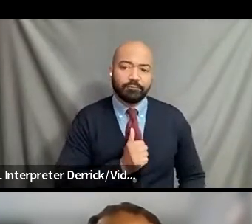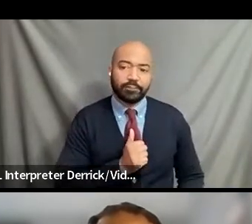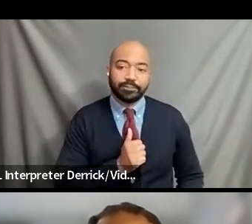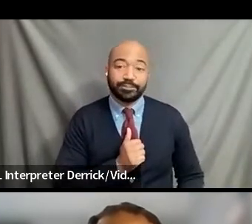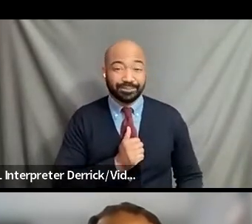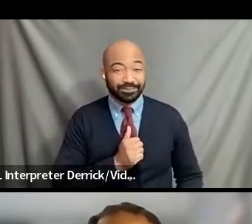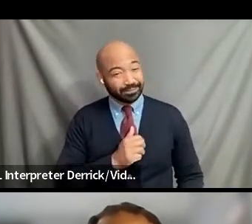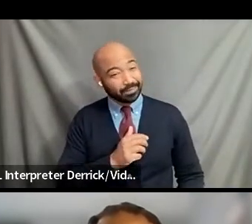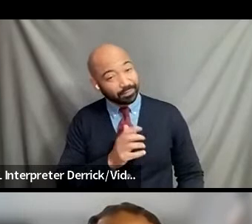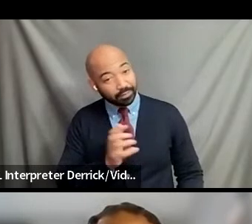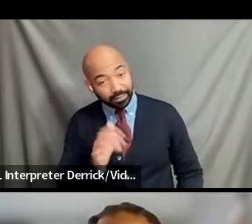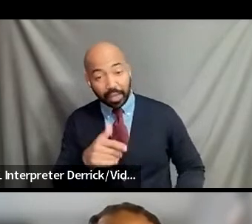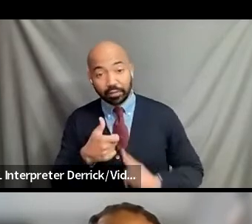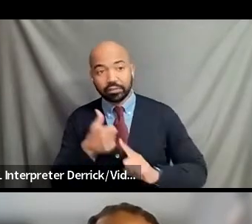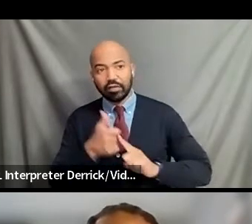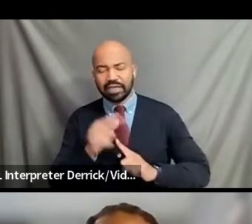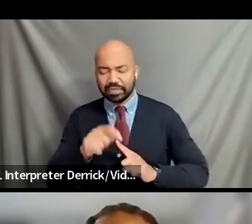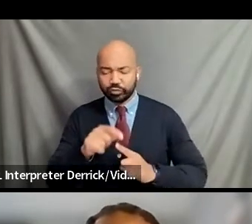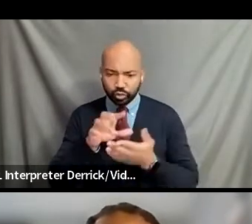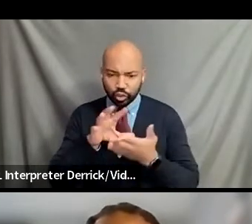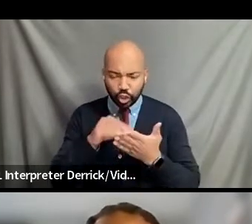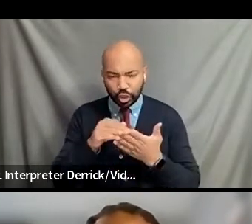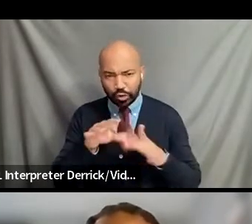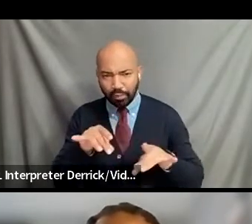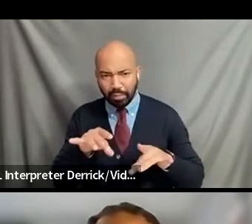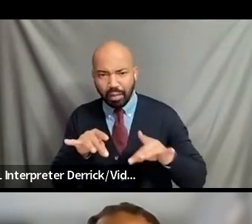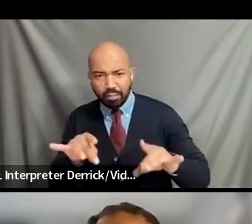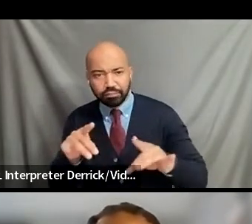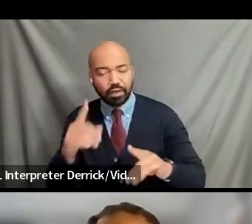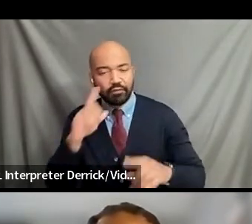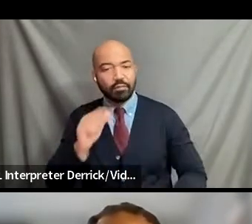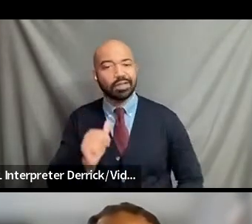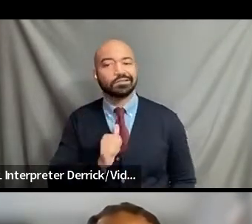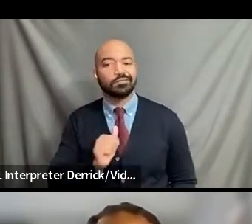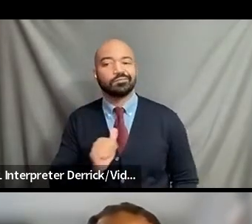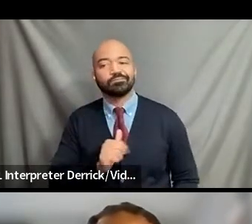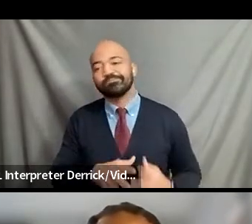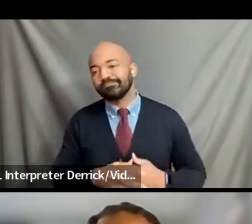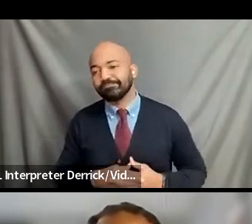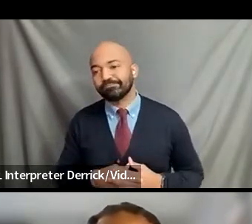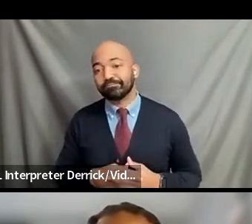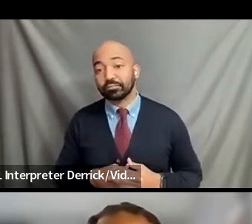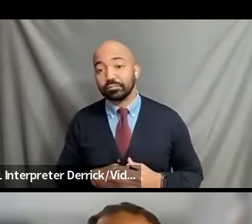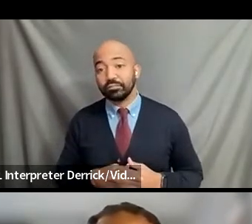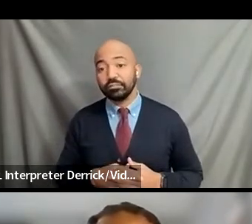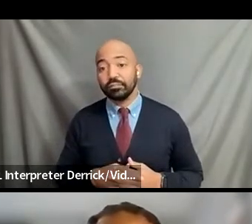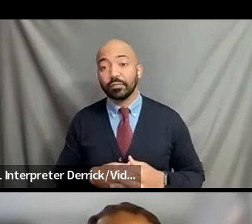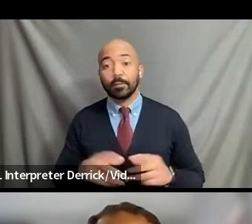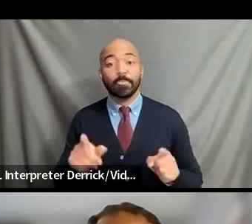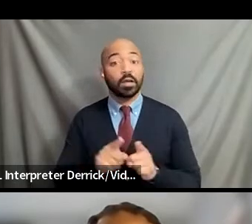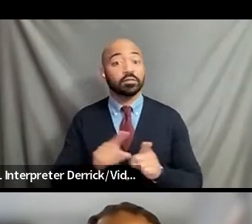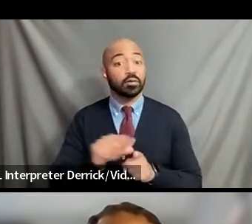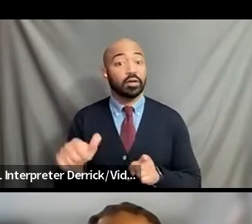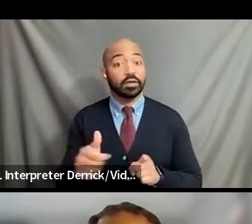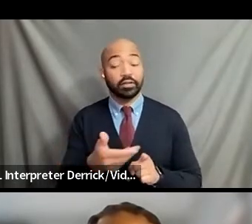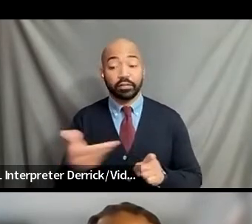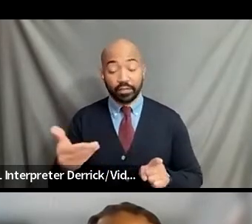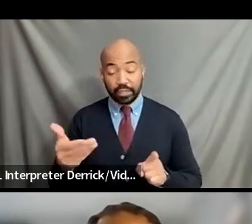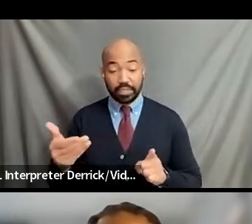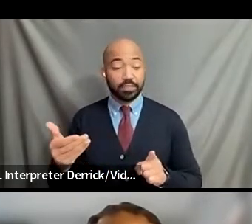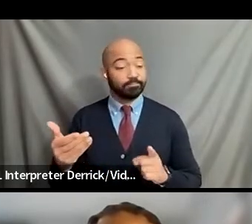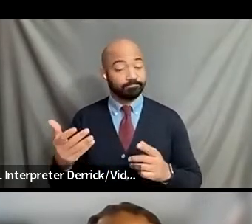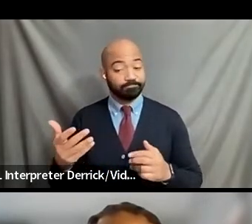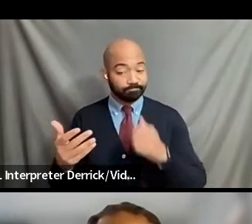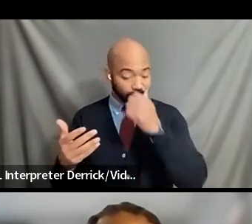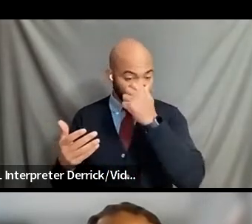was really something I had to learn here, unfortunately. And then another thing I think would be